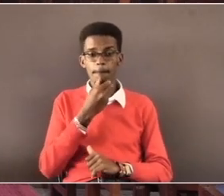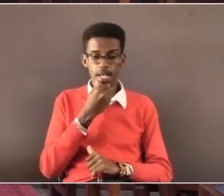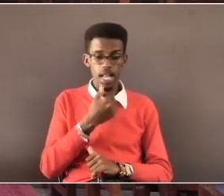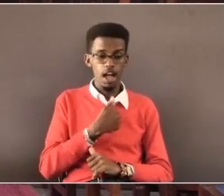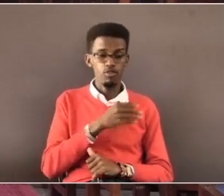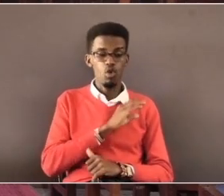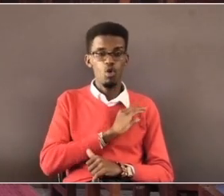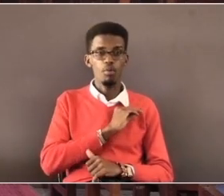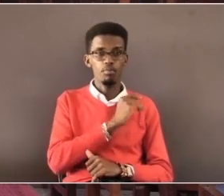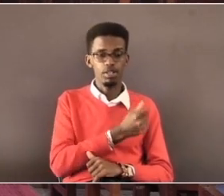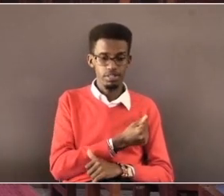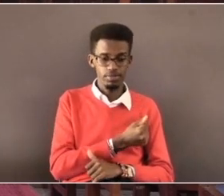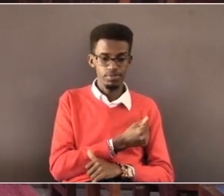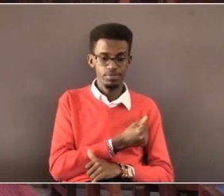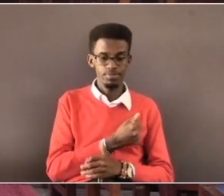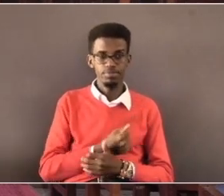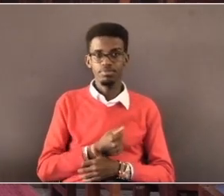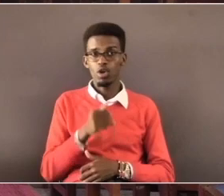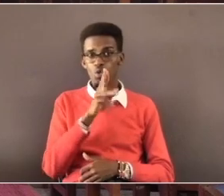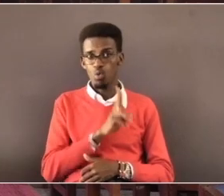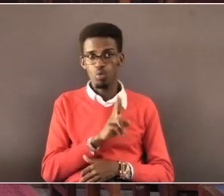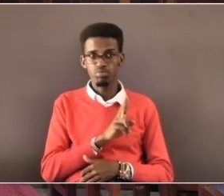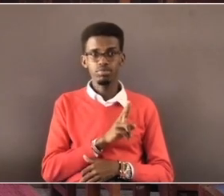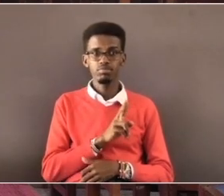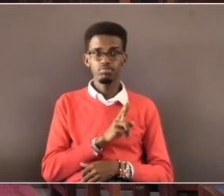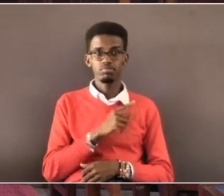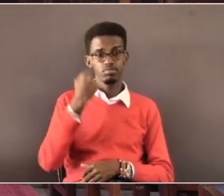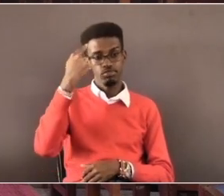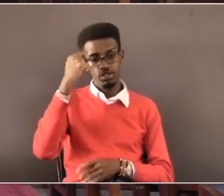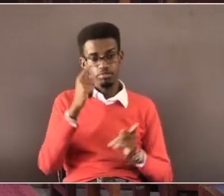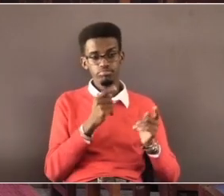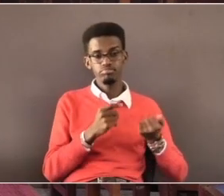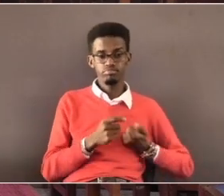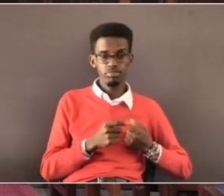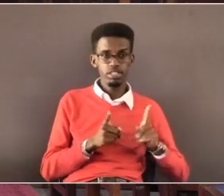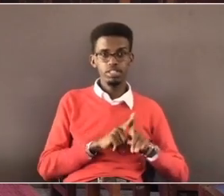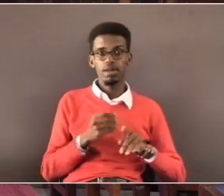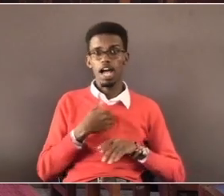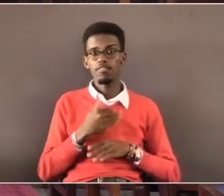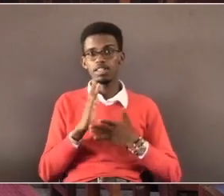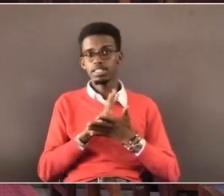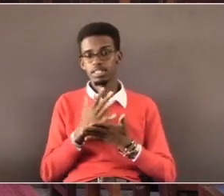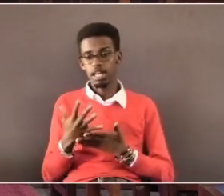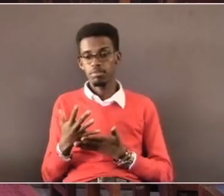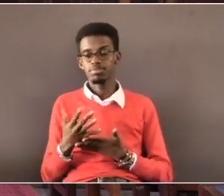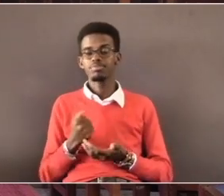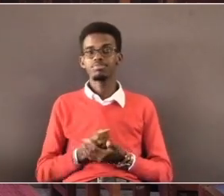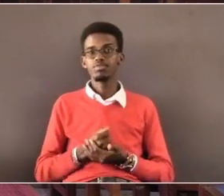Gents, get your own money. Spend it a little on the girl, on the lady, but also have some. So